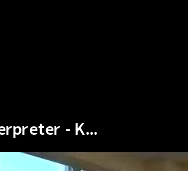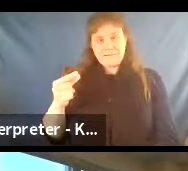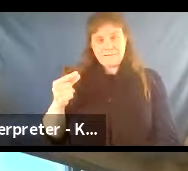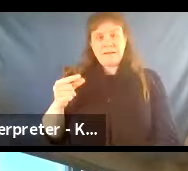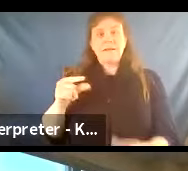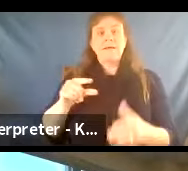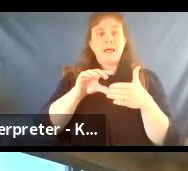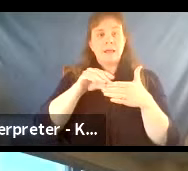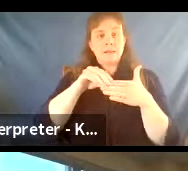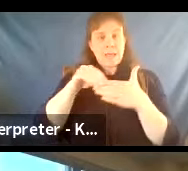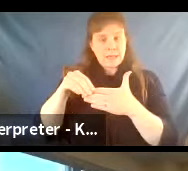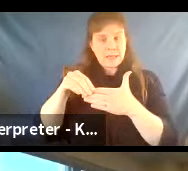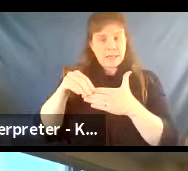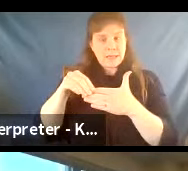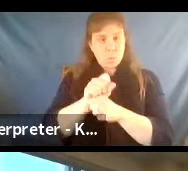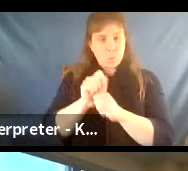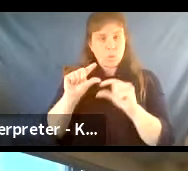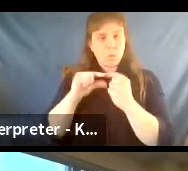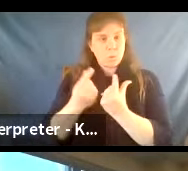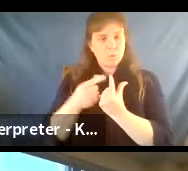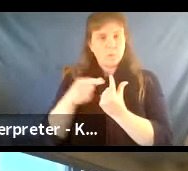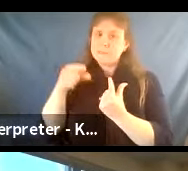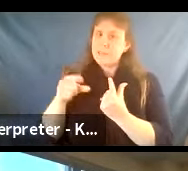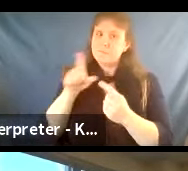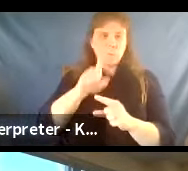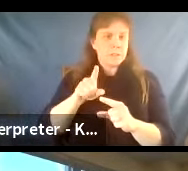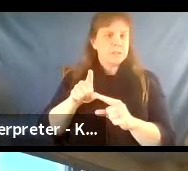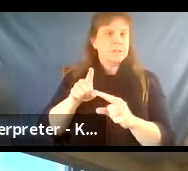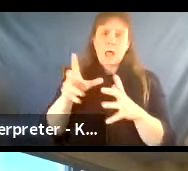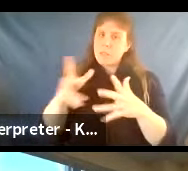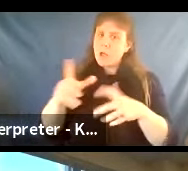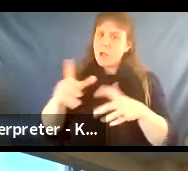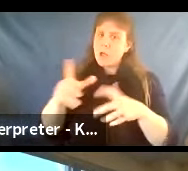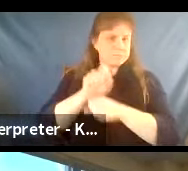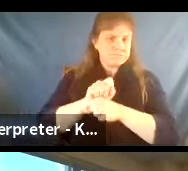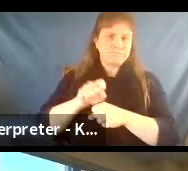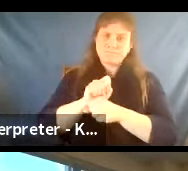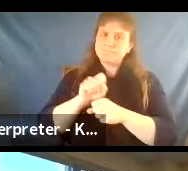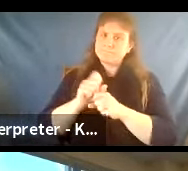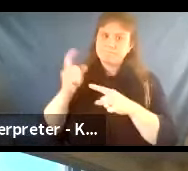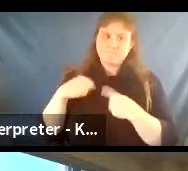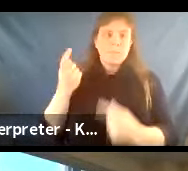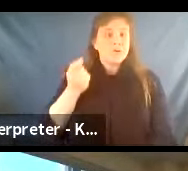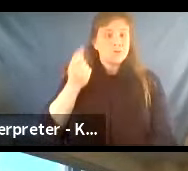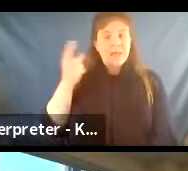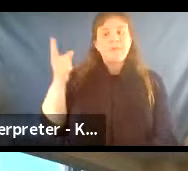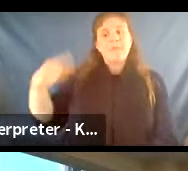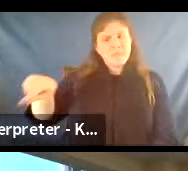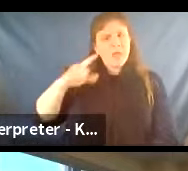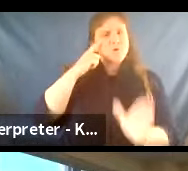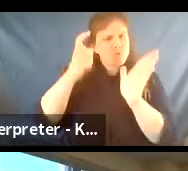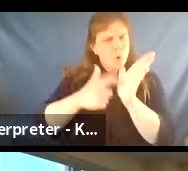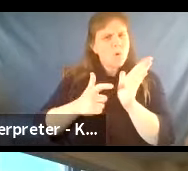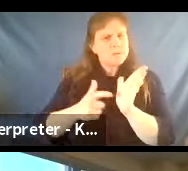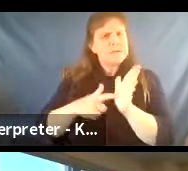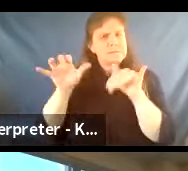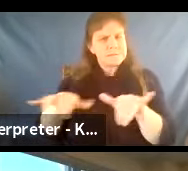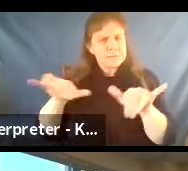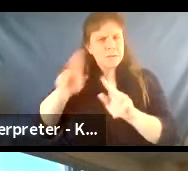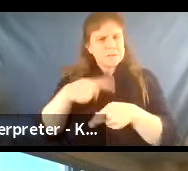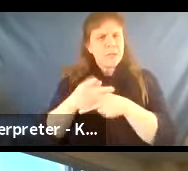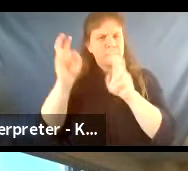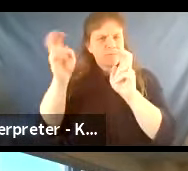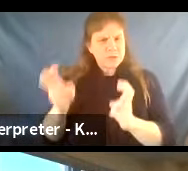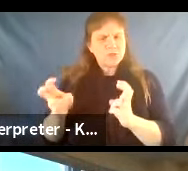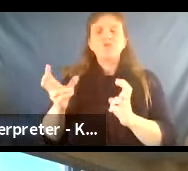over time, these tiers and sectors kind of recognize some of the issues that they're also seeing on the ground in trying to administer